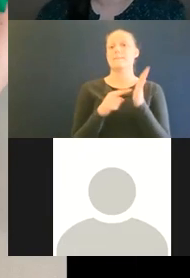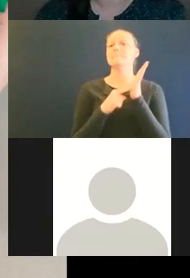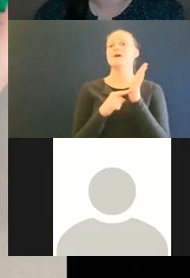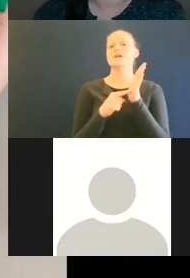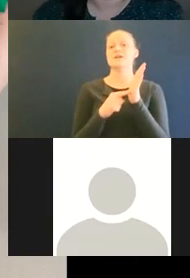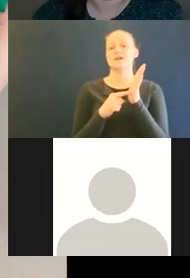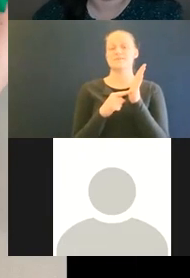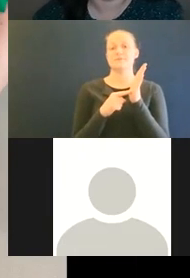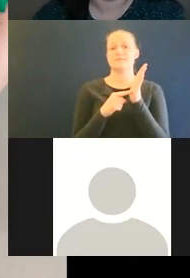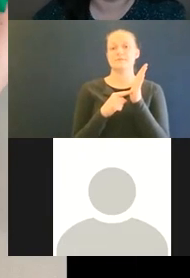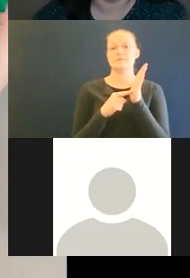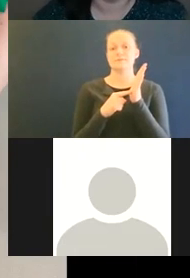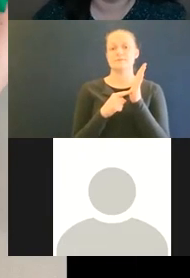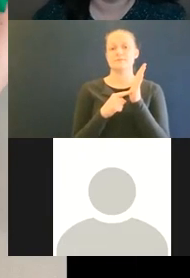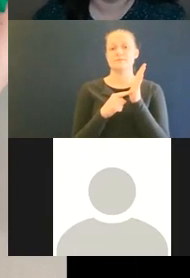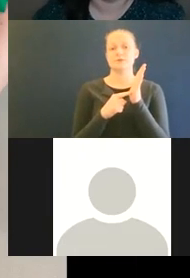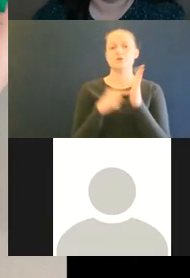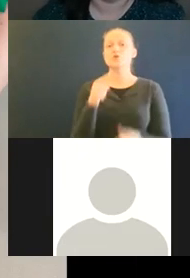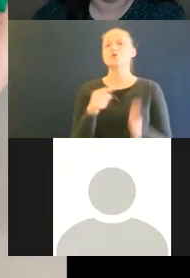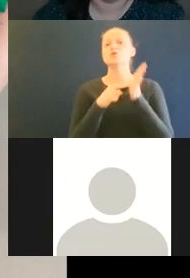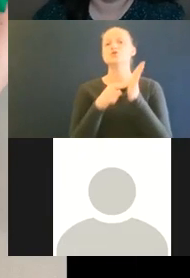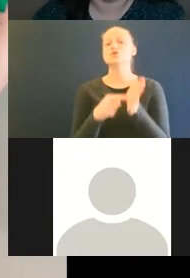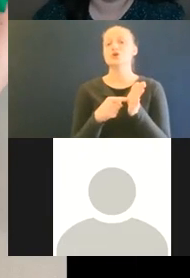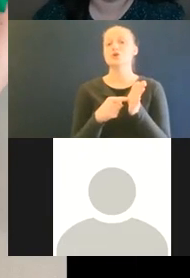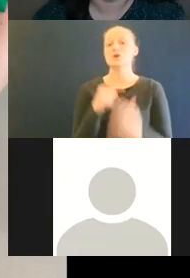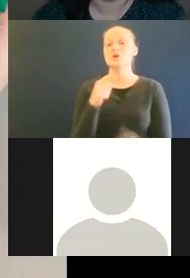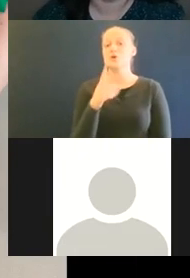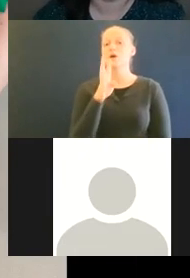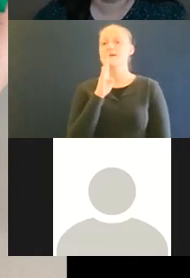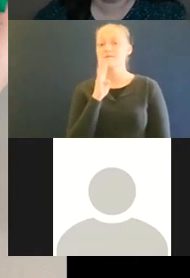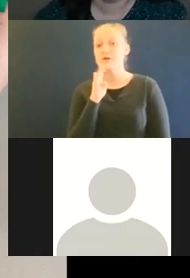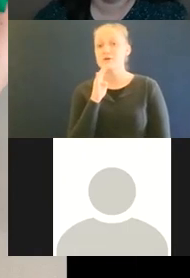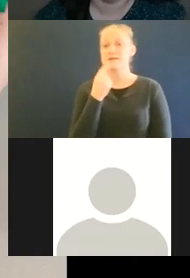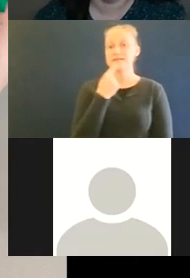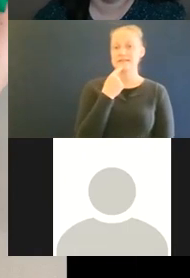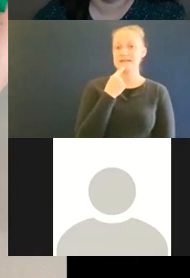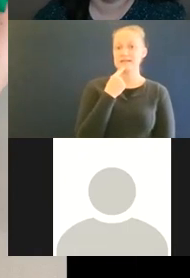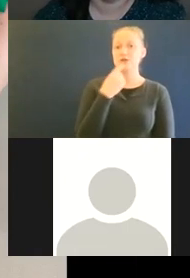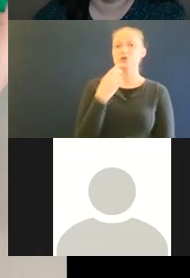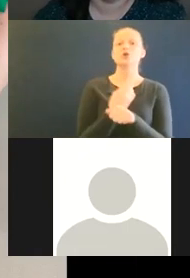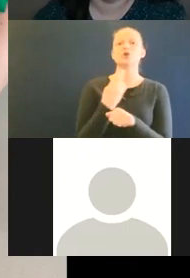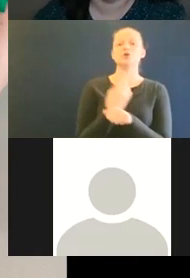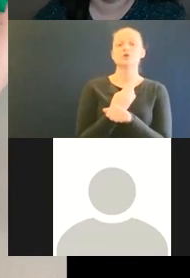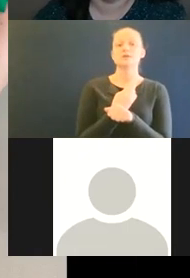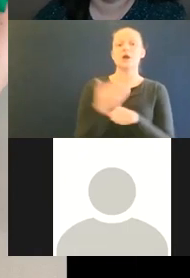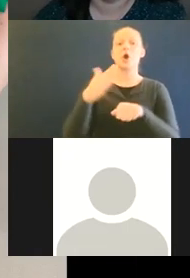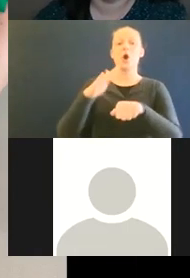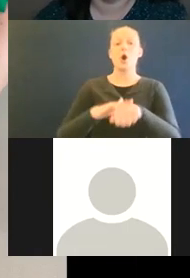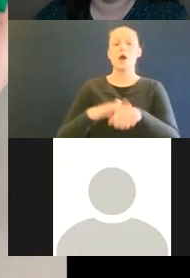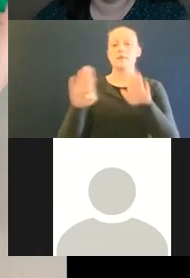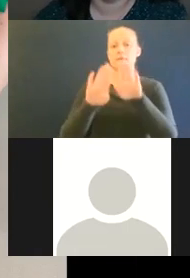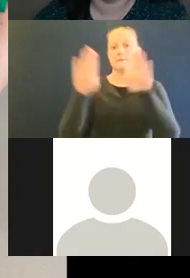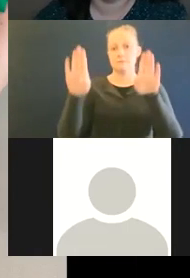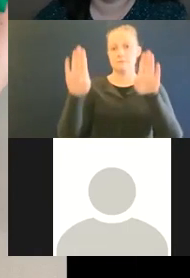practice of showing what you are verbally saying and then using it on the AAC system when speaking to those who